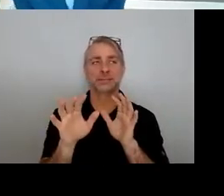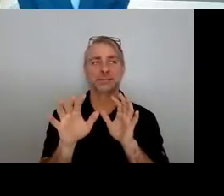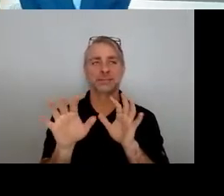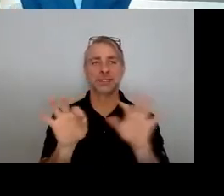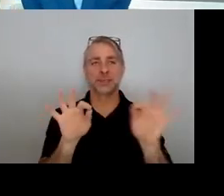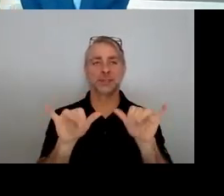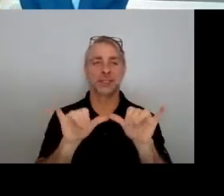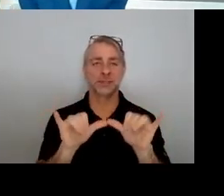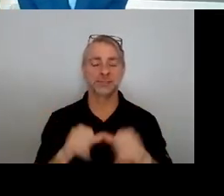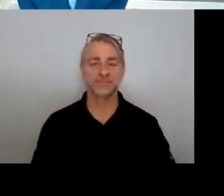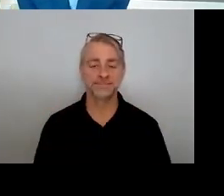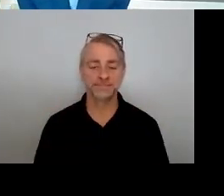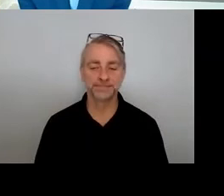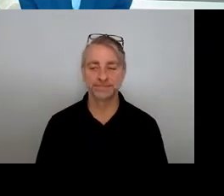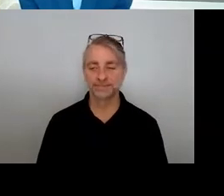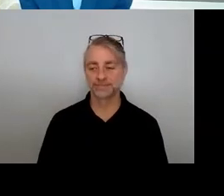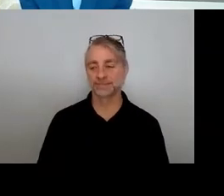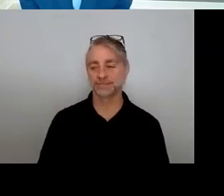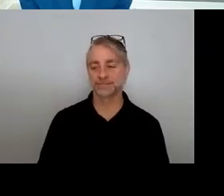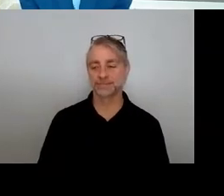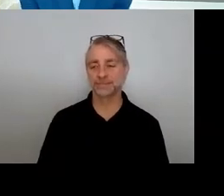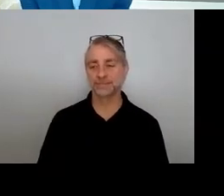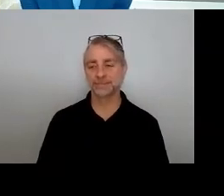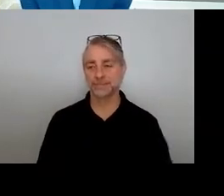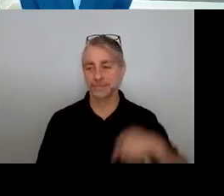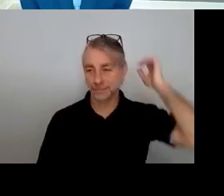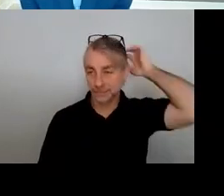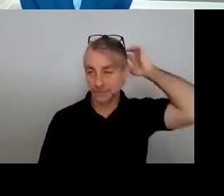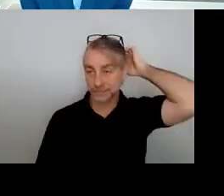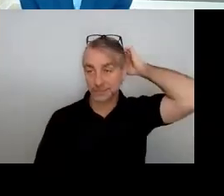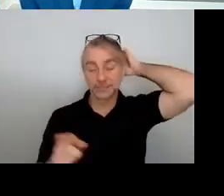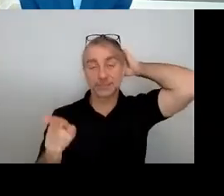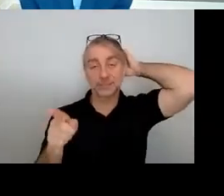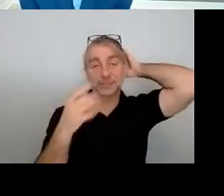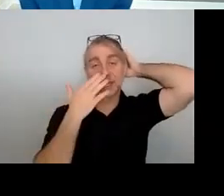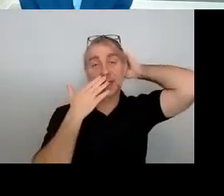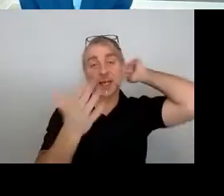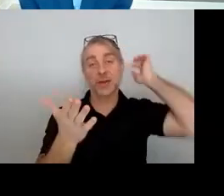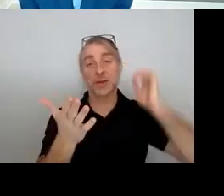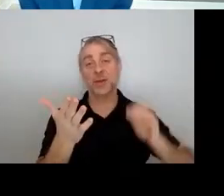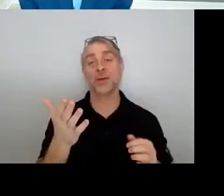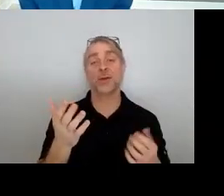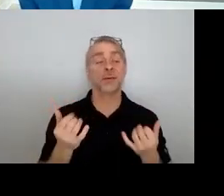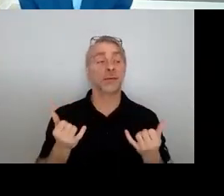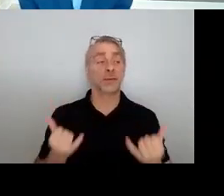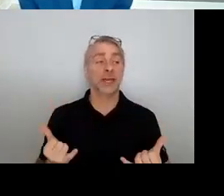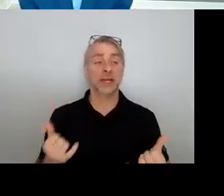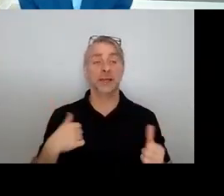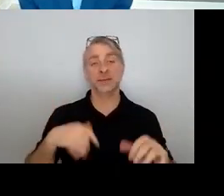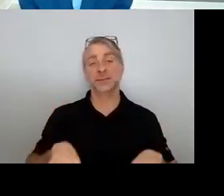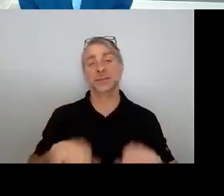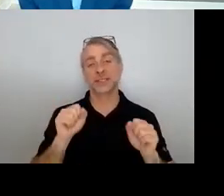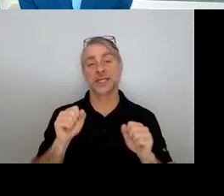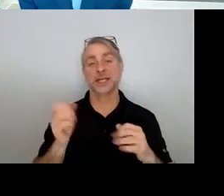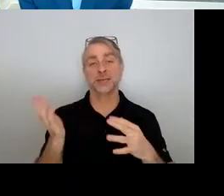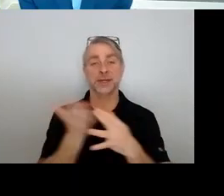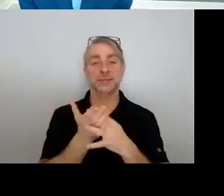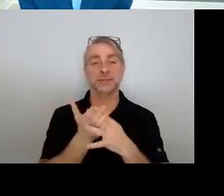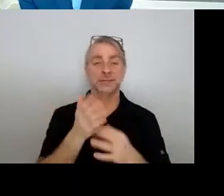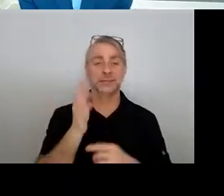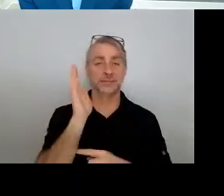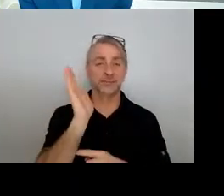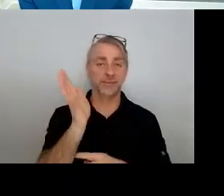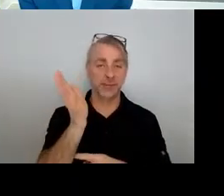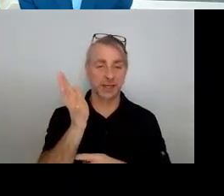Great. Thank you. All right, well, we're going to take a break for about 5 minutes here to allow